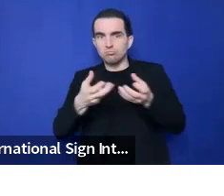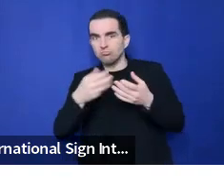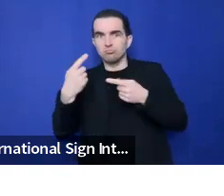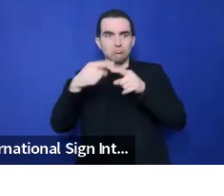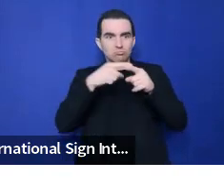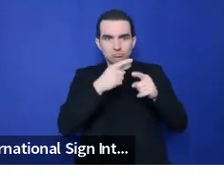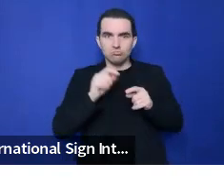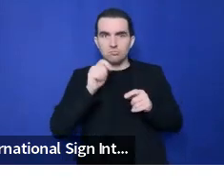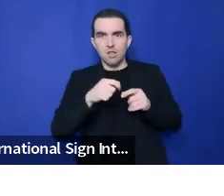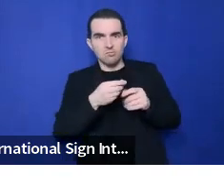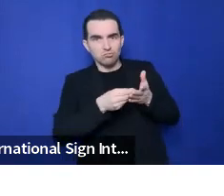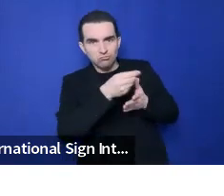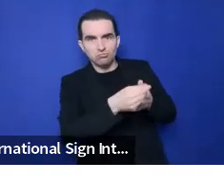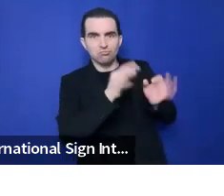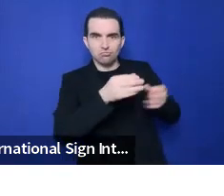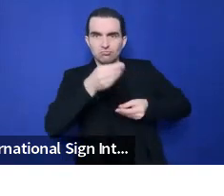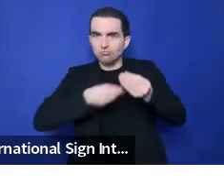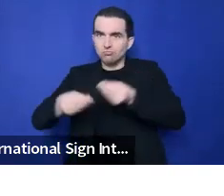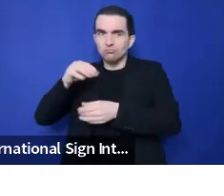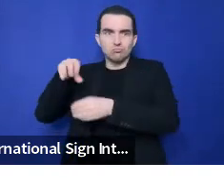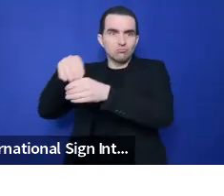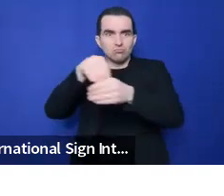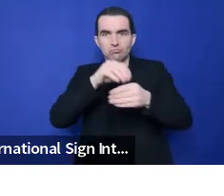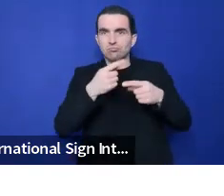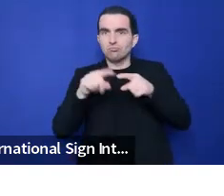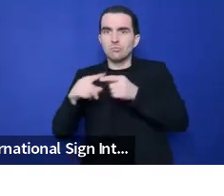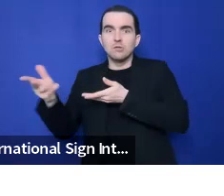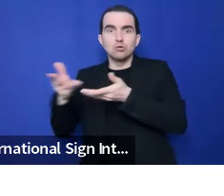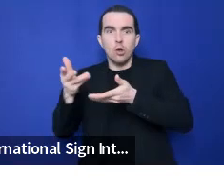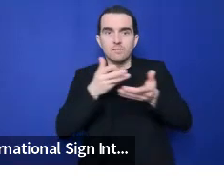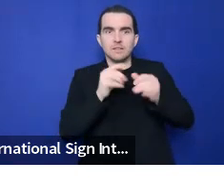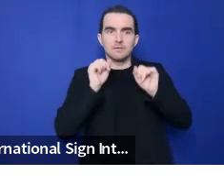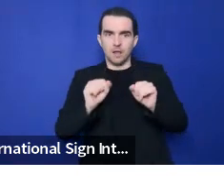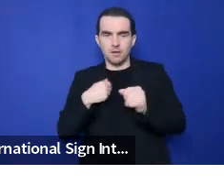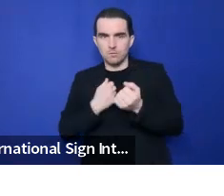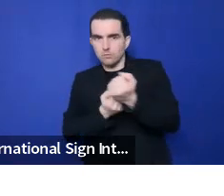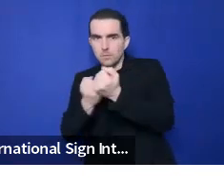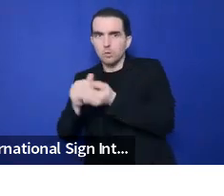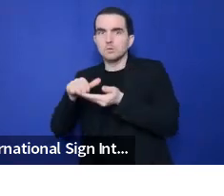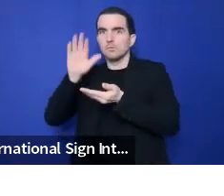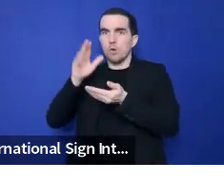male caregivers. So that ends my presentation, and thank you very much.